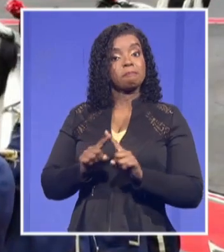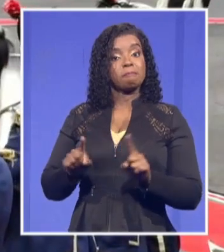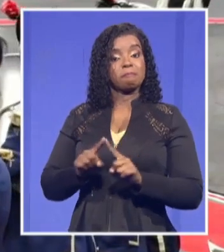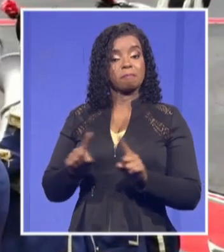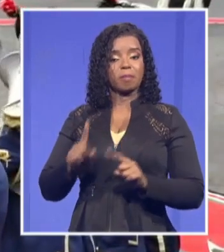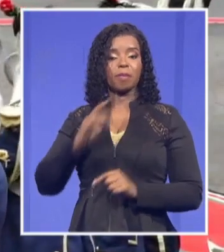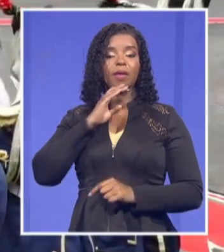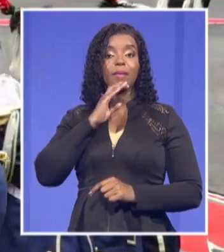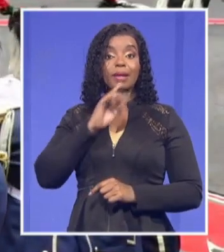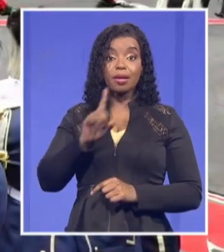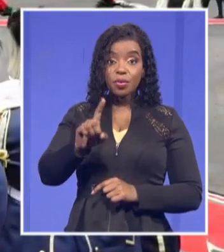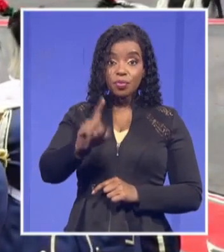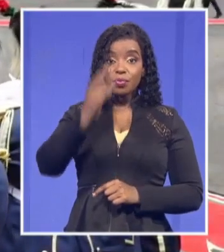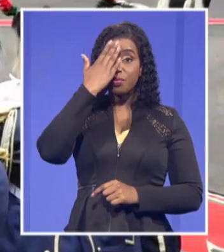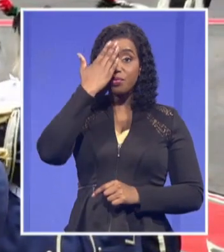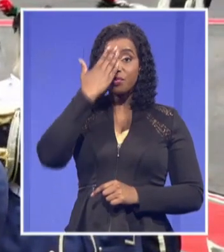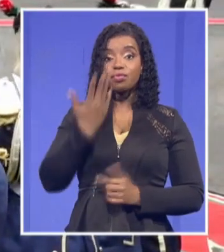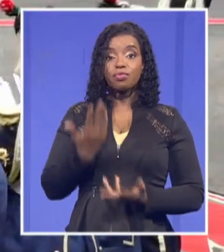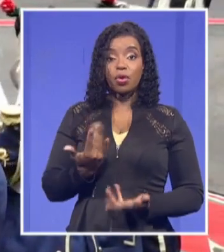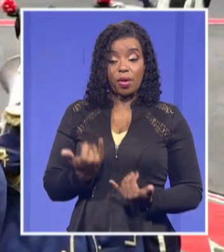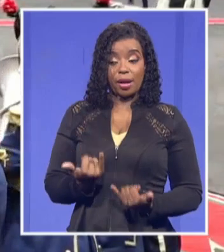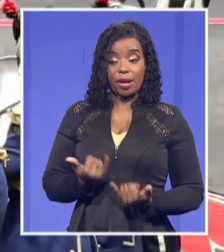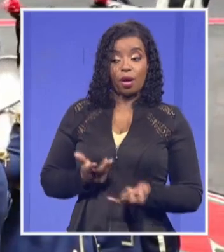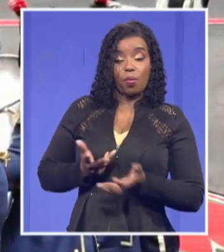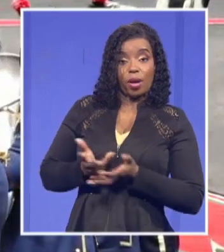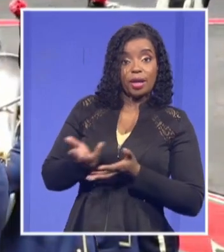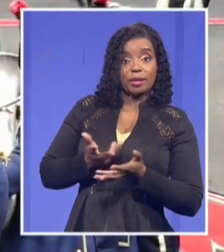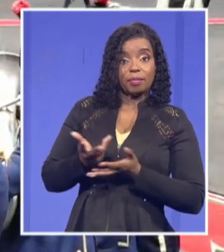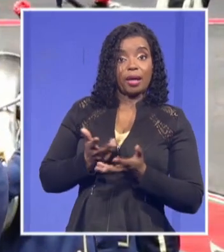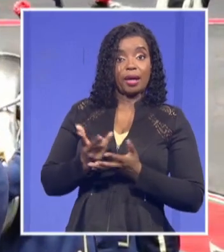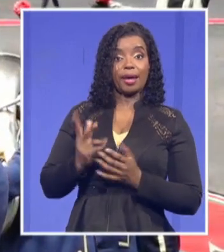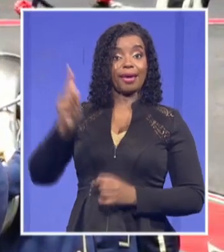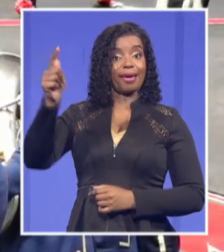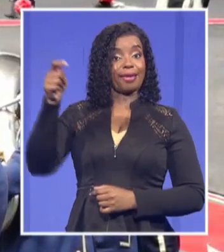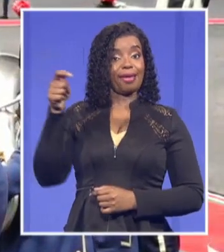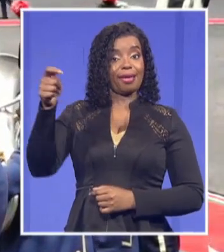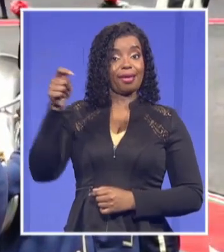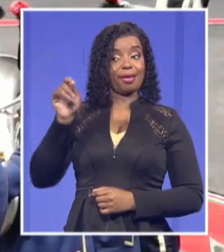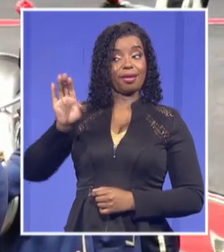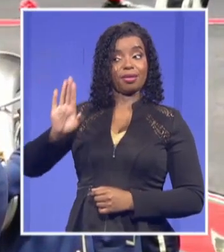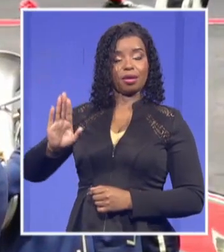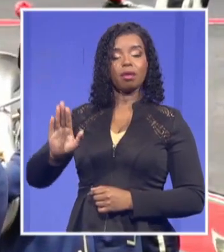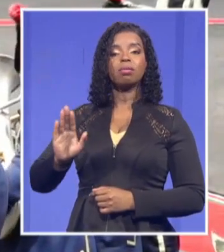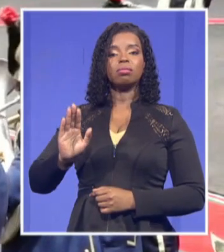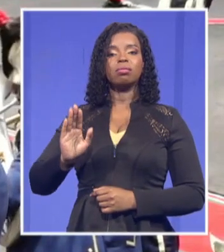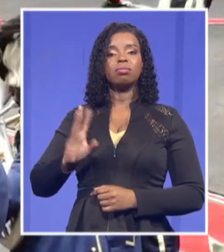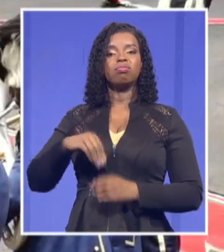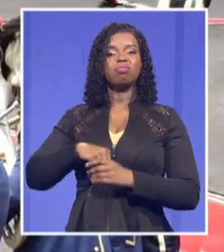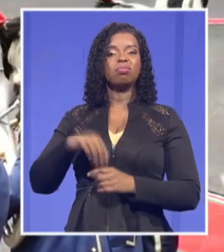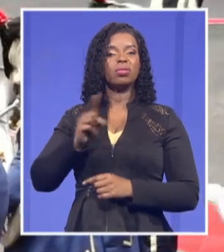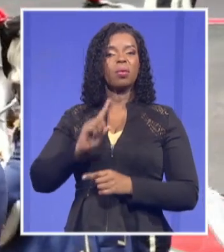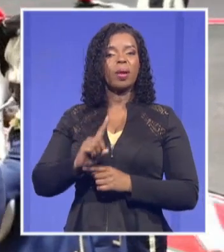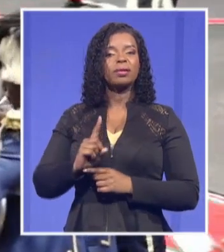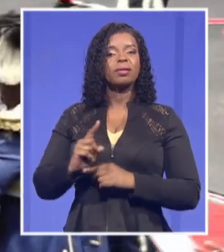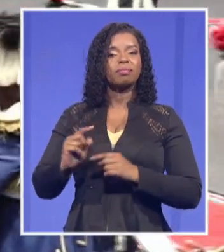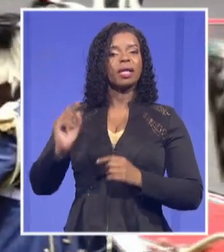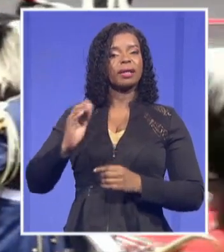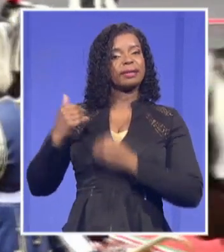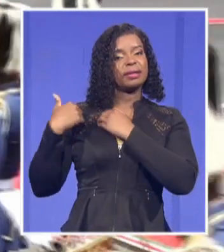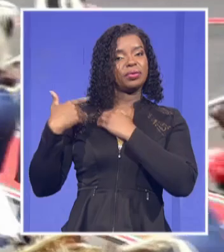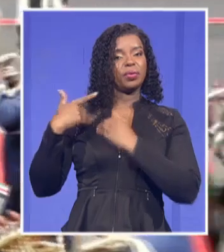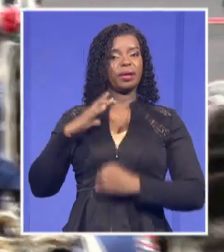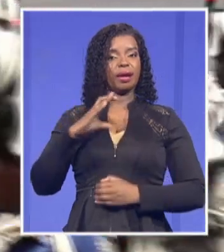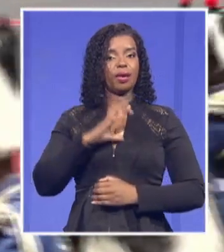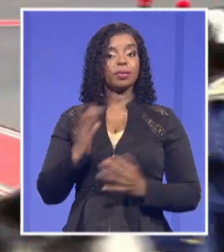You know that as we speak, Kenya is the non-permanent member in the Security Council of the United Nations.